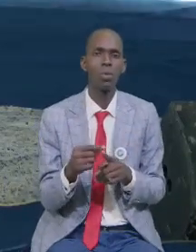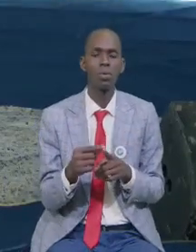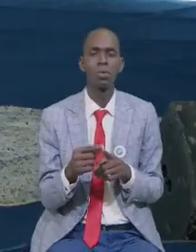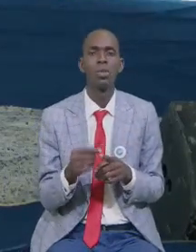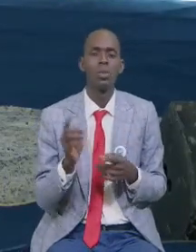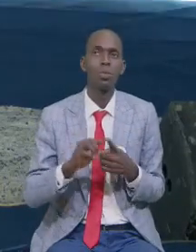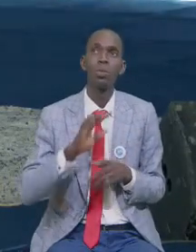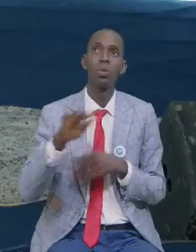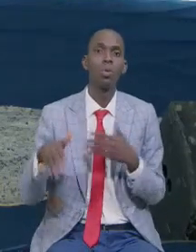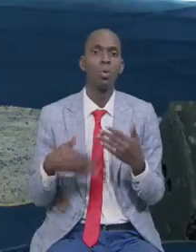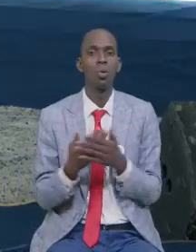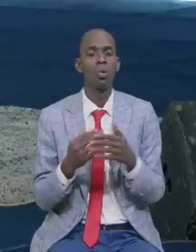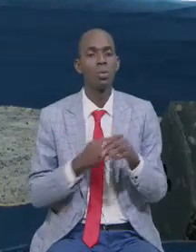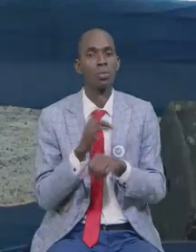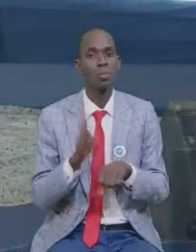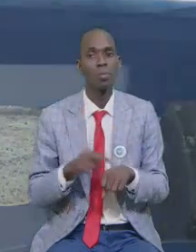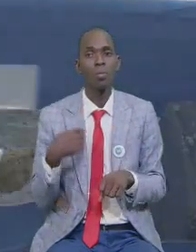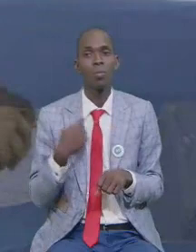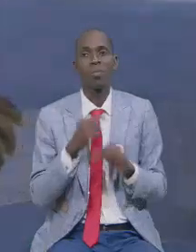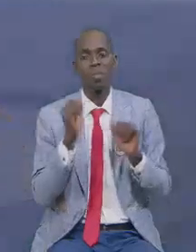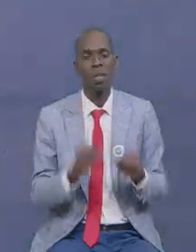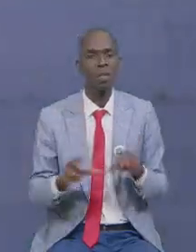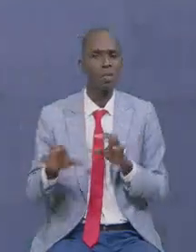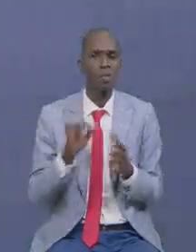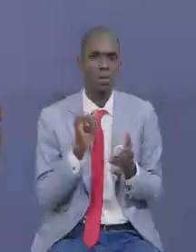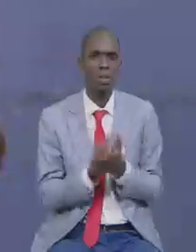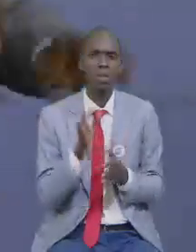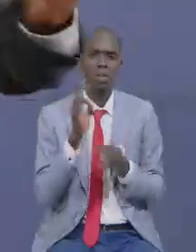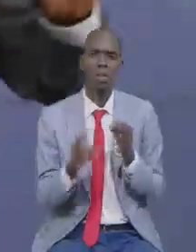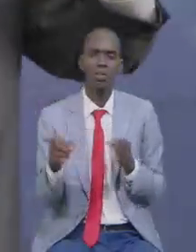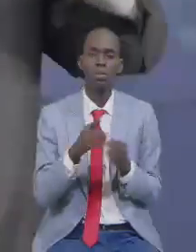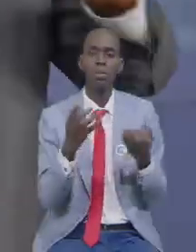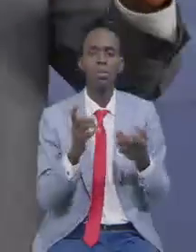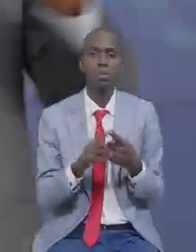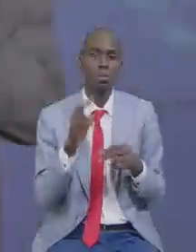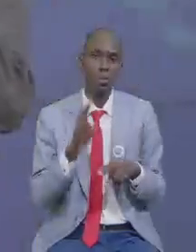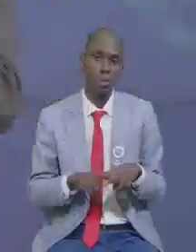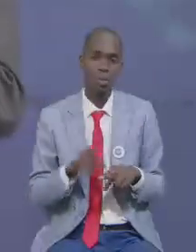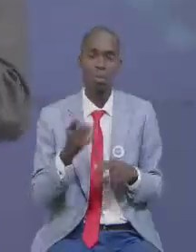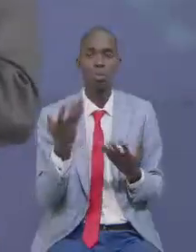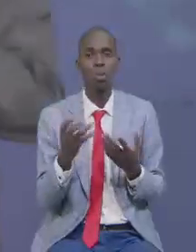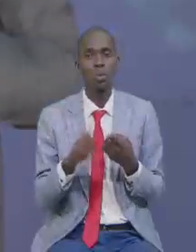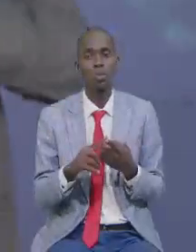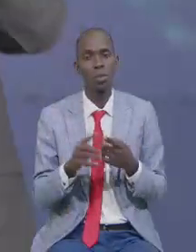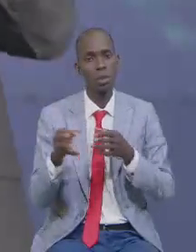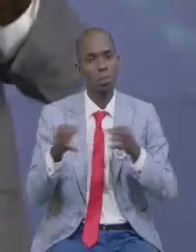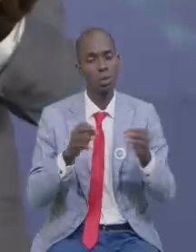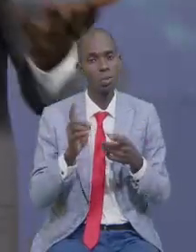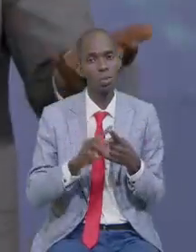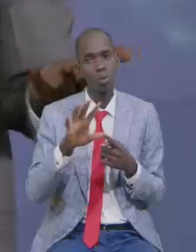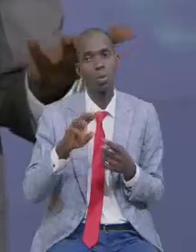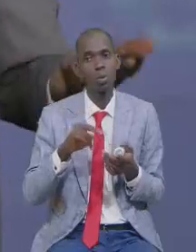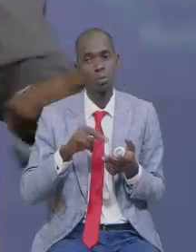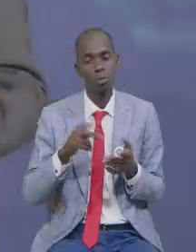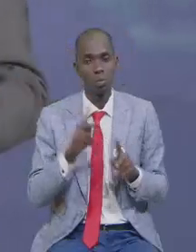nation. We can do that too. If you have to sit down, you might have to explain to your congregation, I have a message from